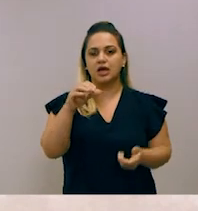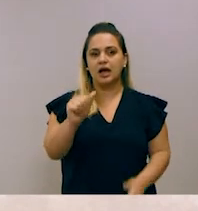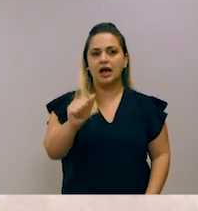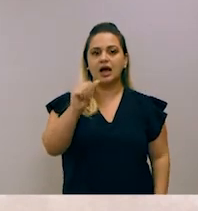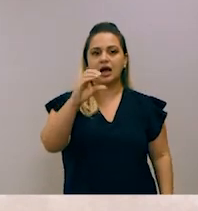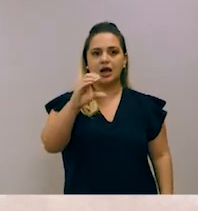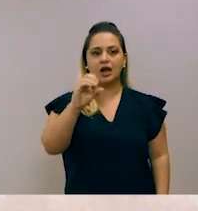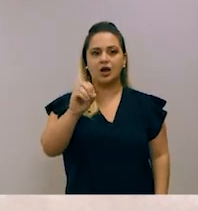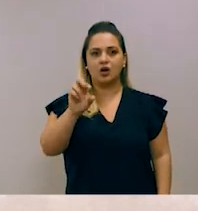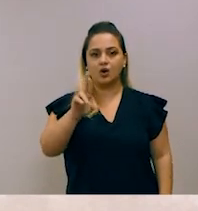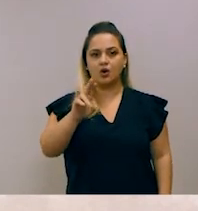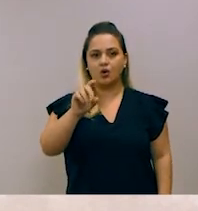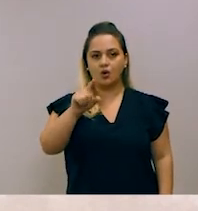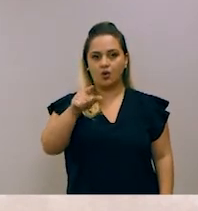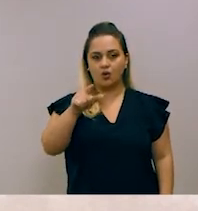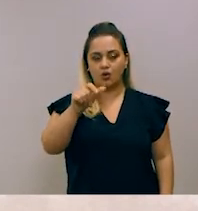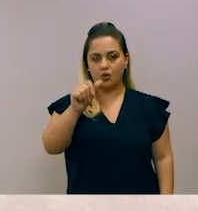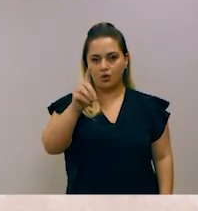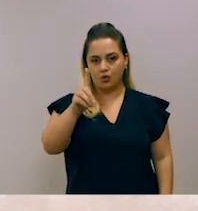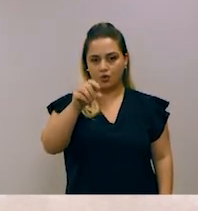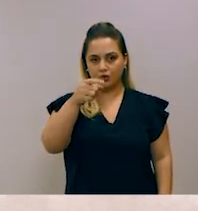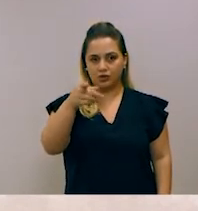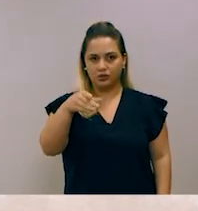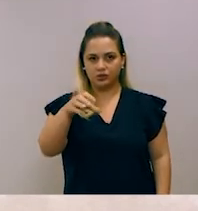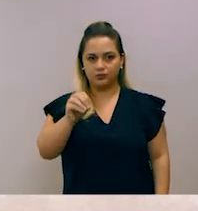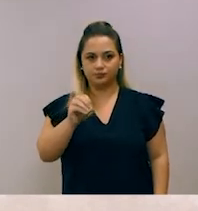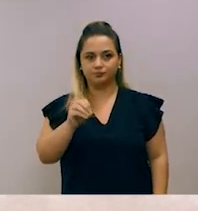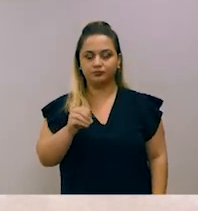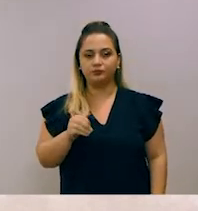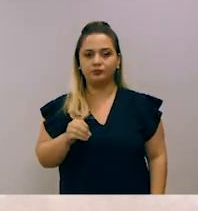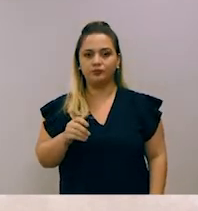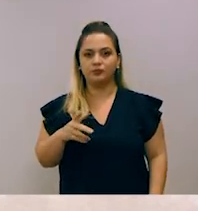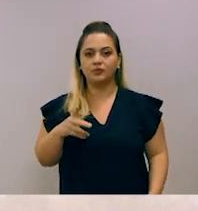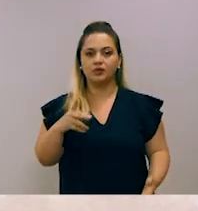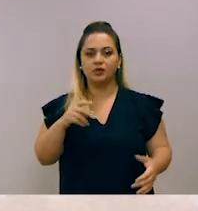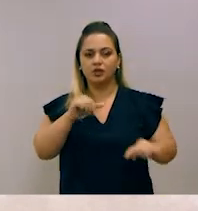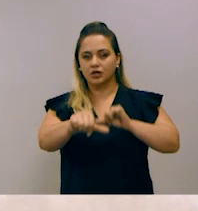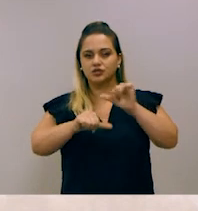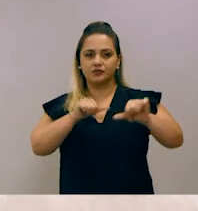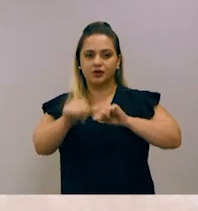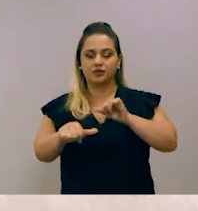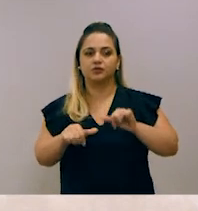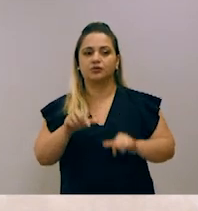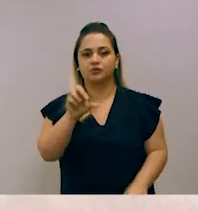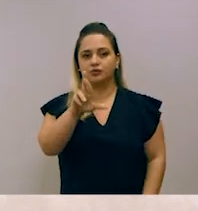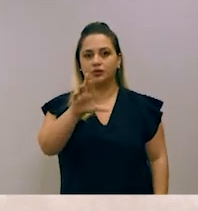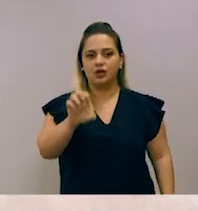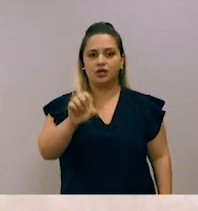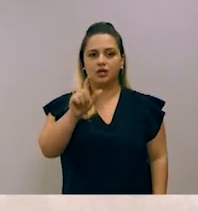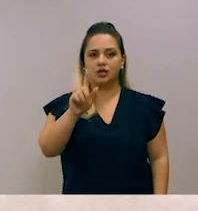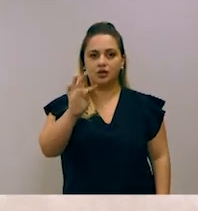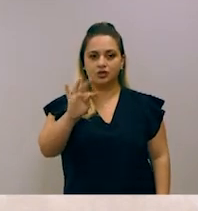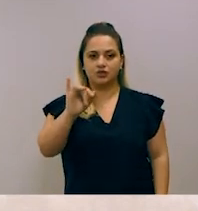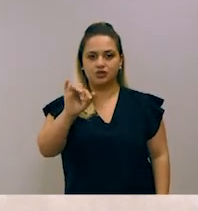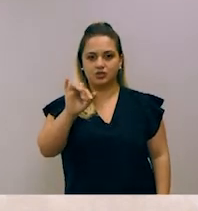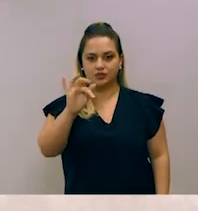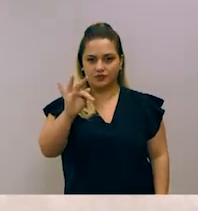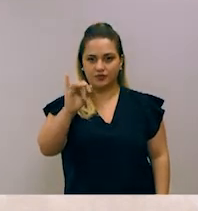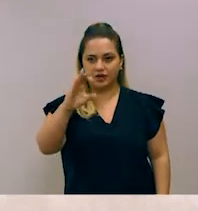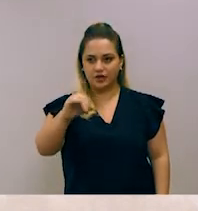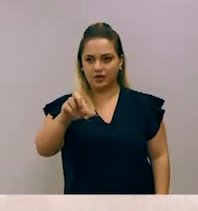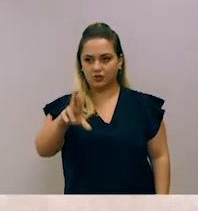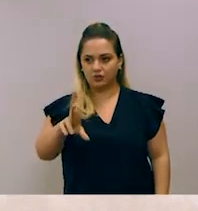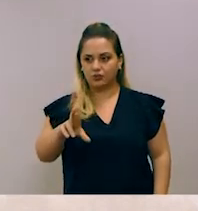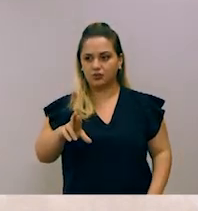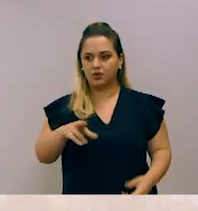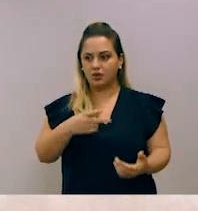parts of rectifying agreements that are issued exclusively to correct